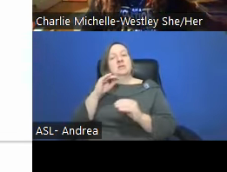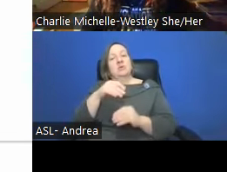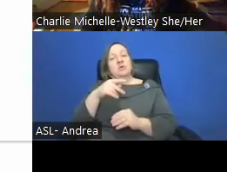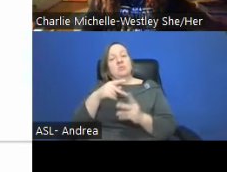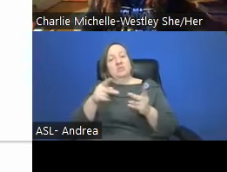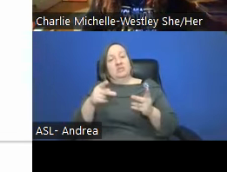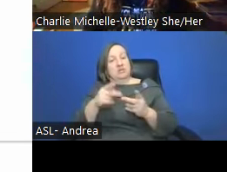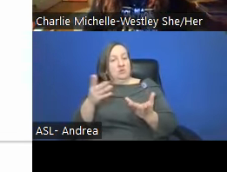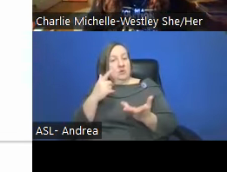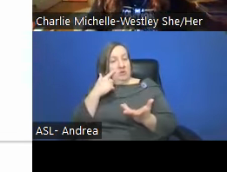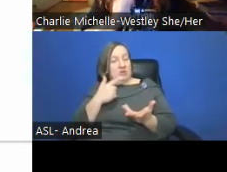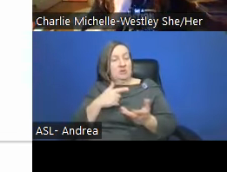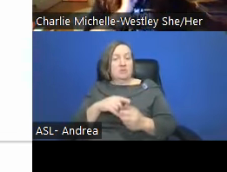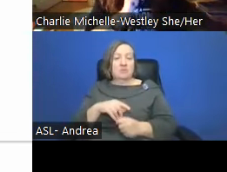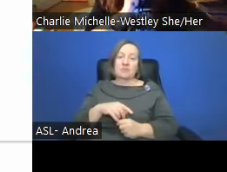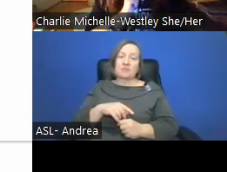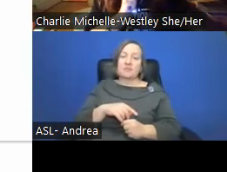you think?